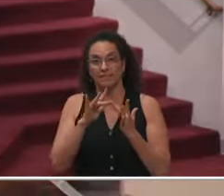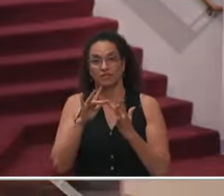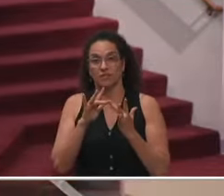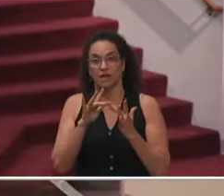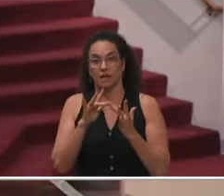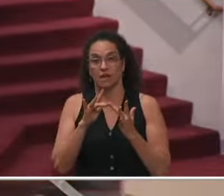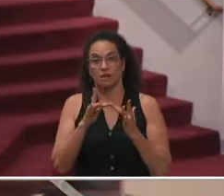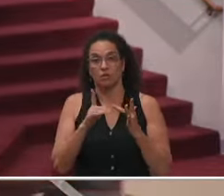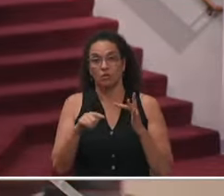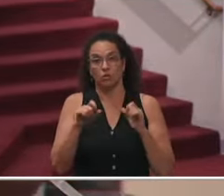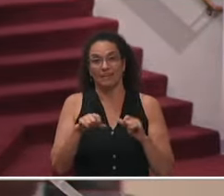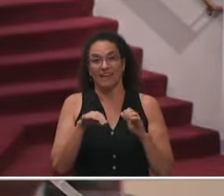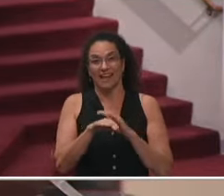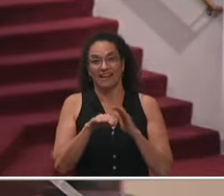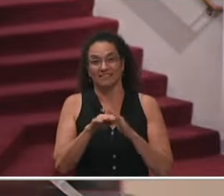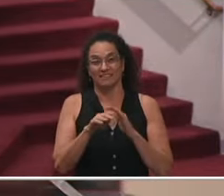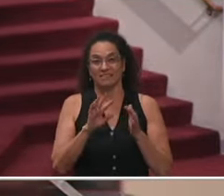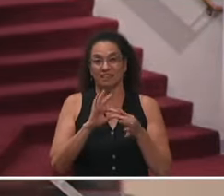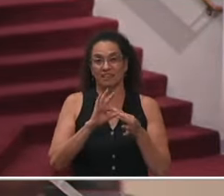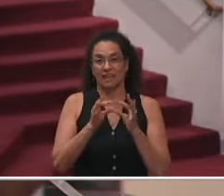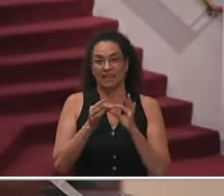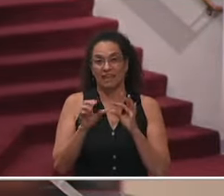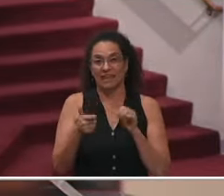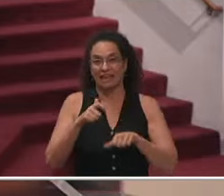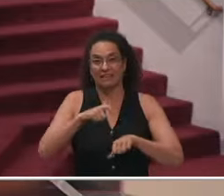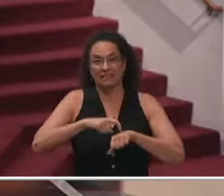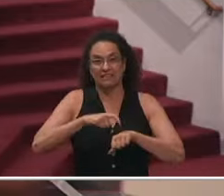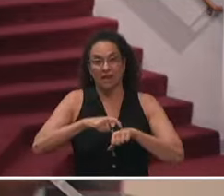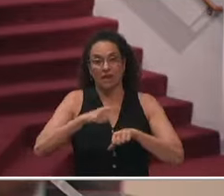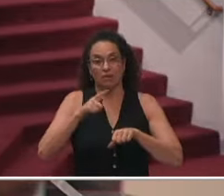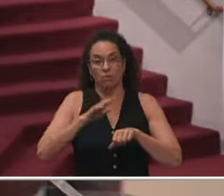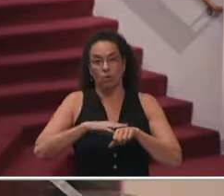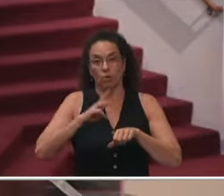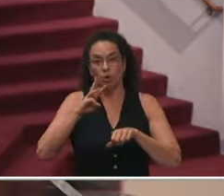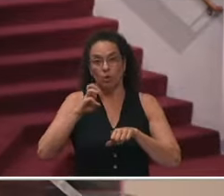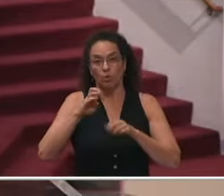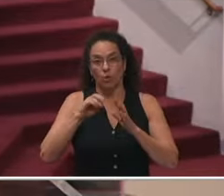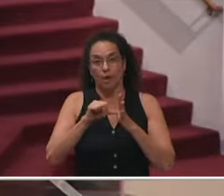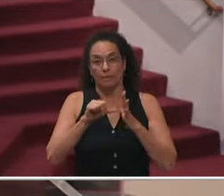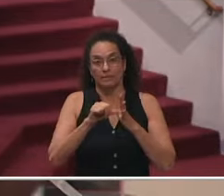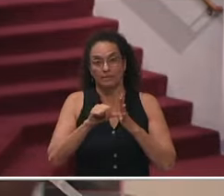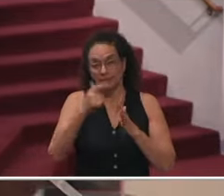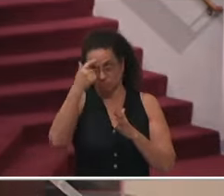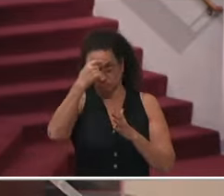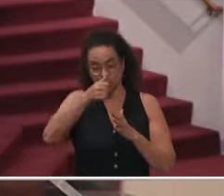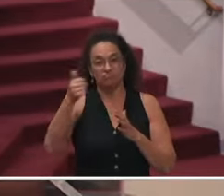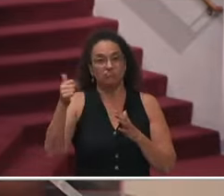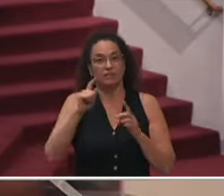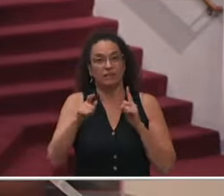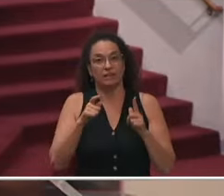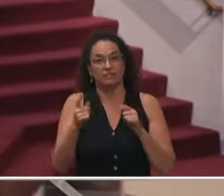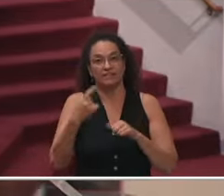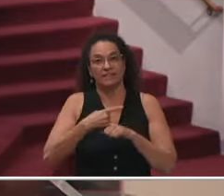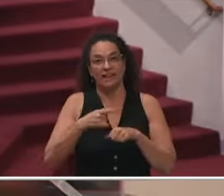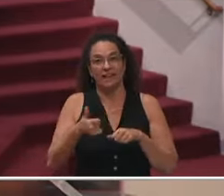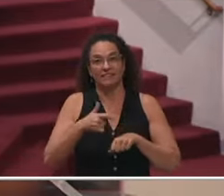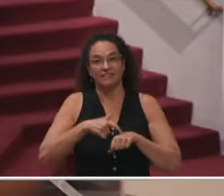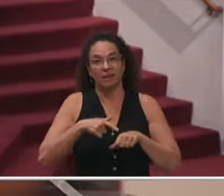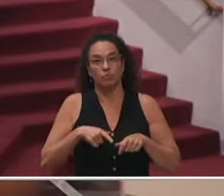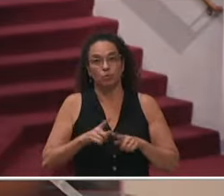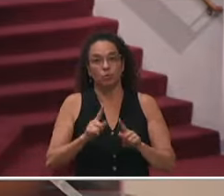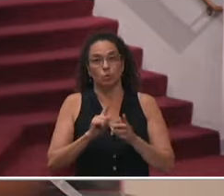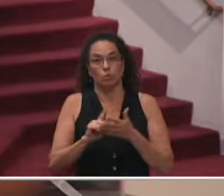may access the giving link at any time on the website. Feel free to give today, anytime throughout the week, or